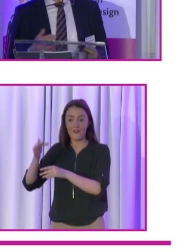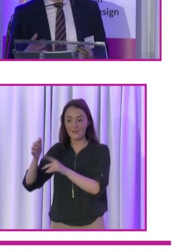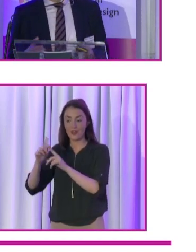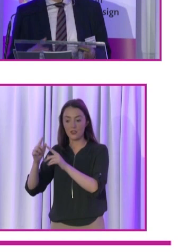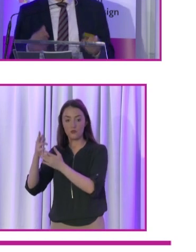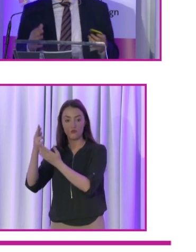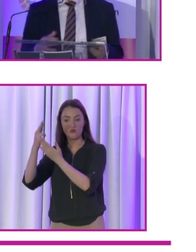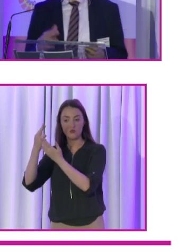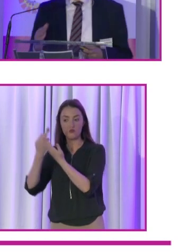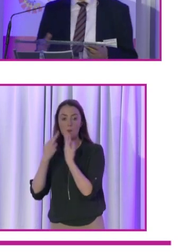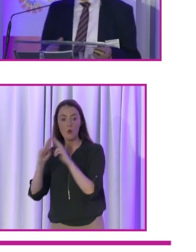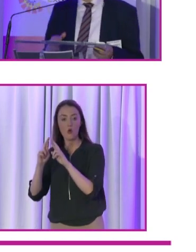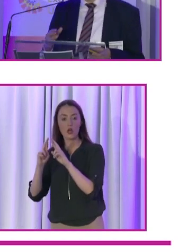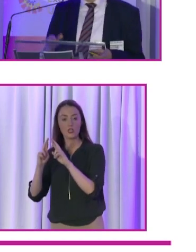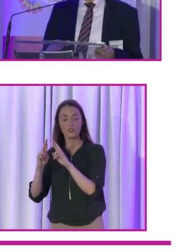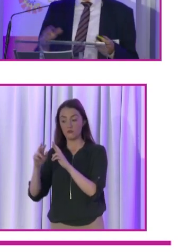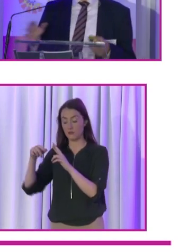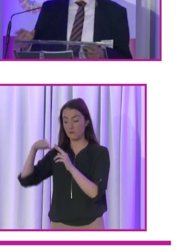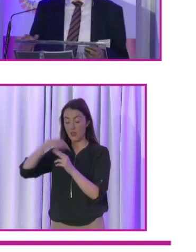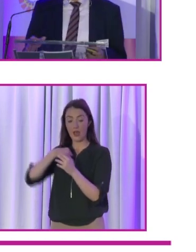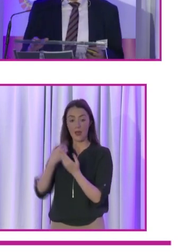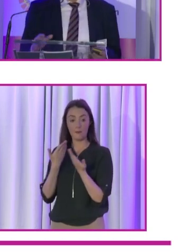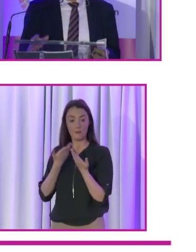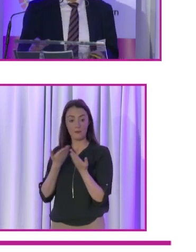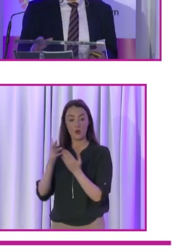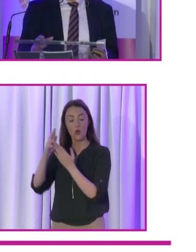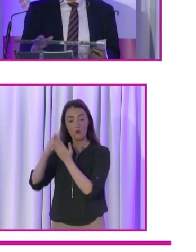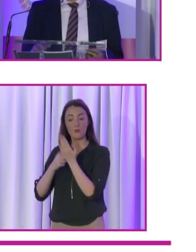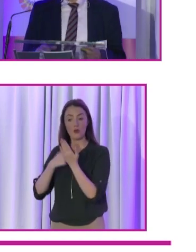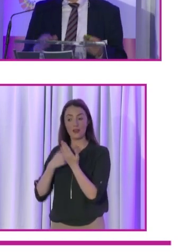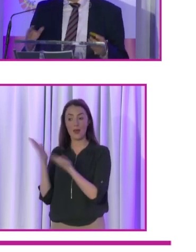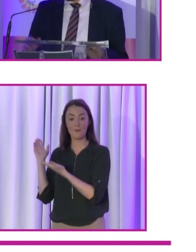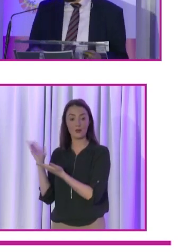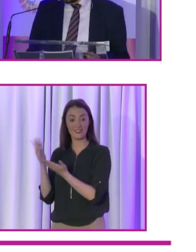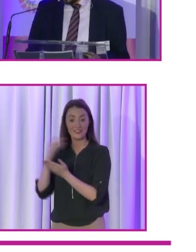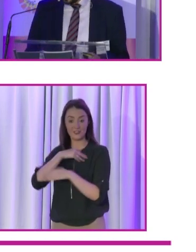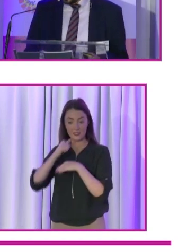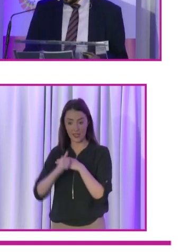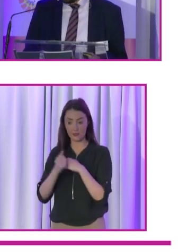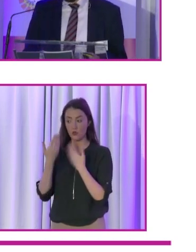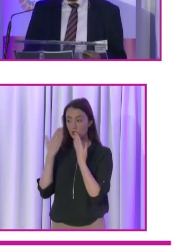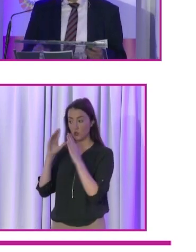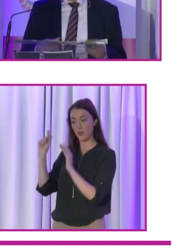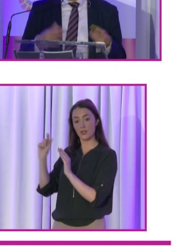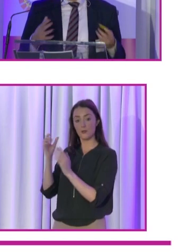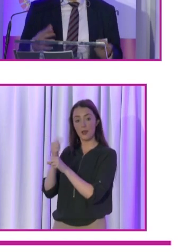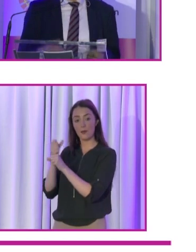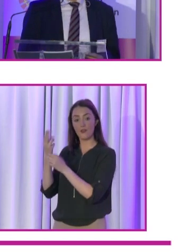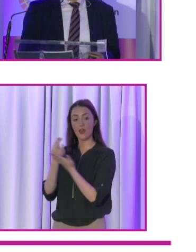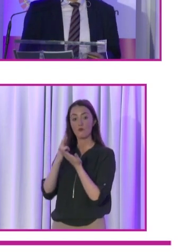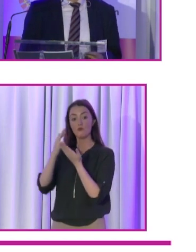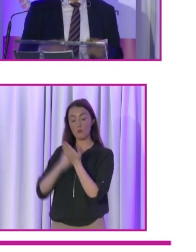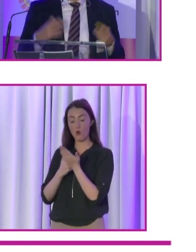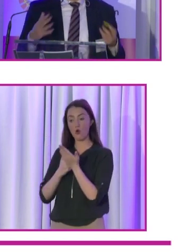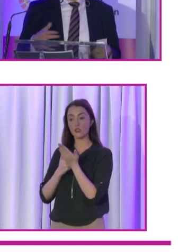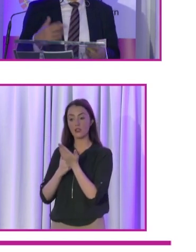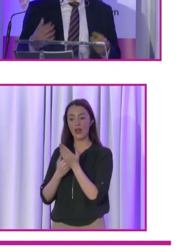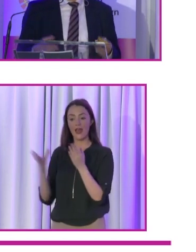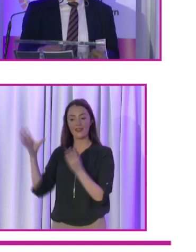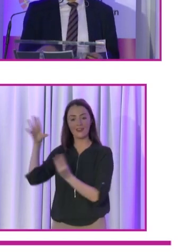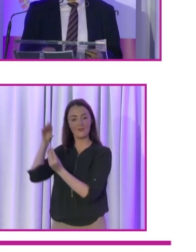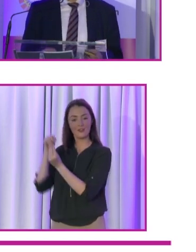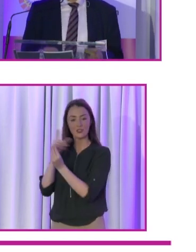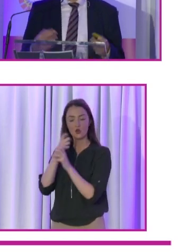that he was presenting. I will be showing you other bits of that report, and then conclude with some further